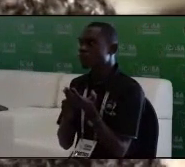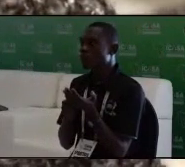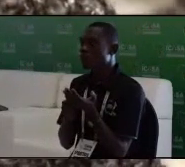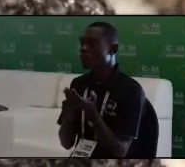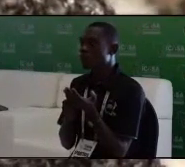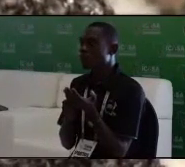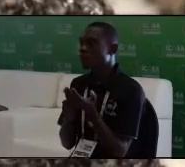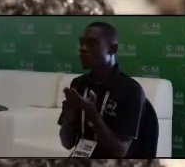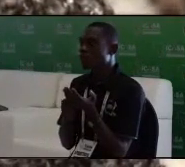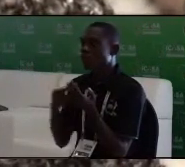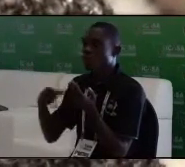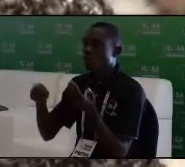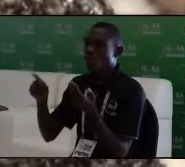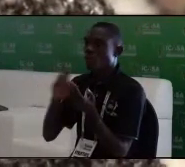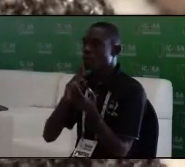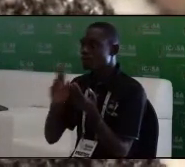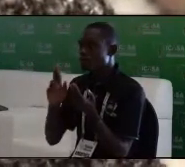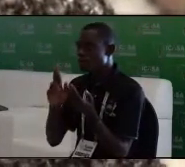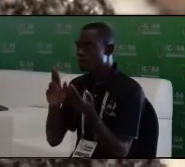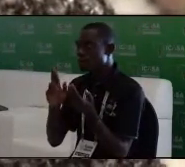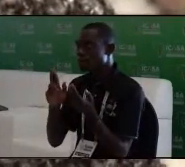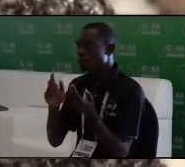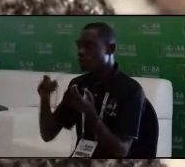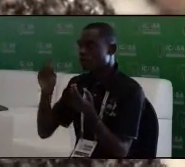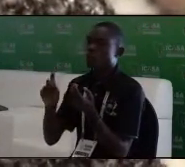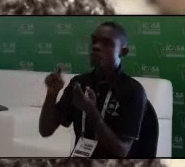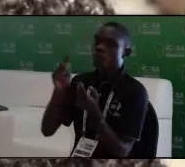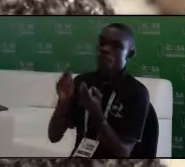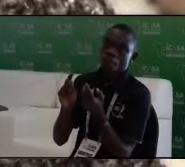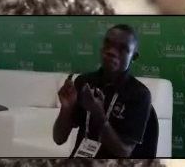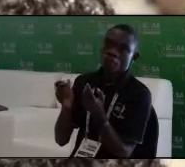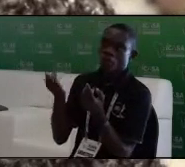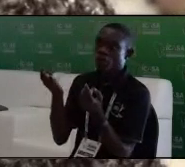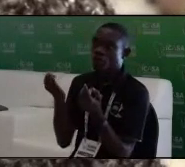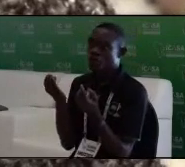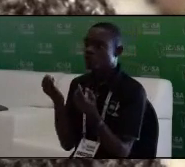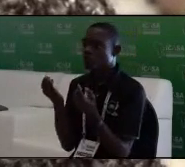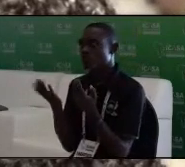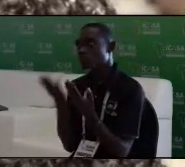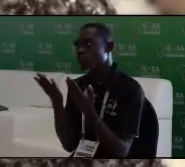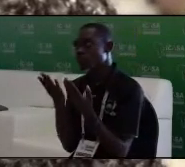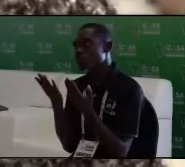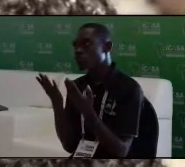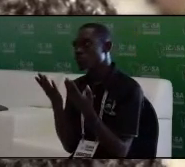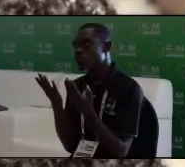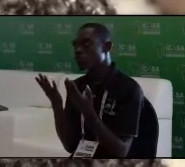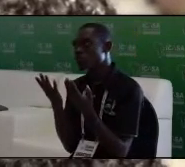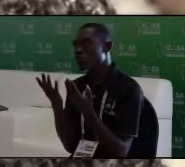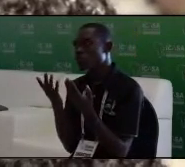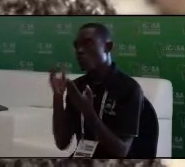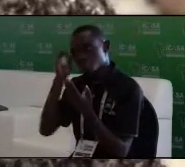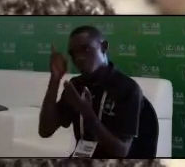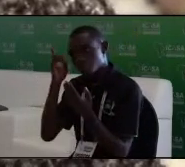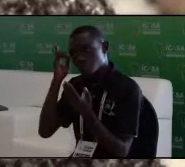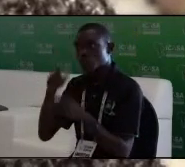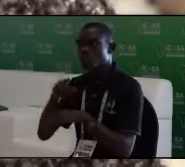with us today. They are then going to be asked a few questions by Karen, my co-chair, and then we're